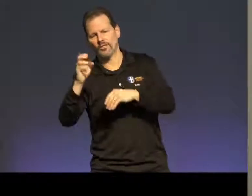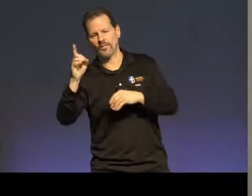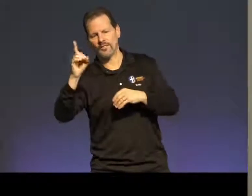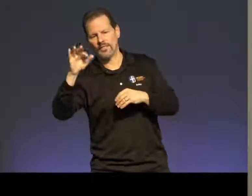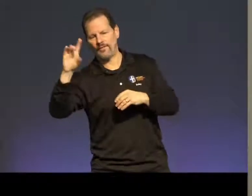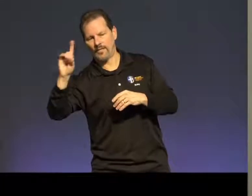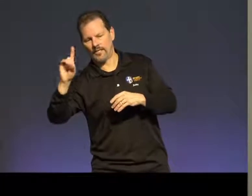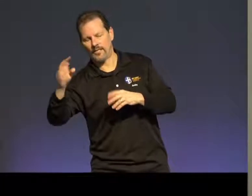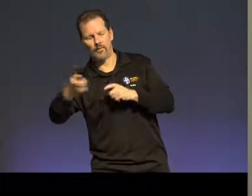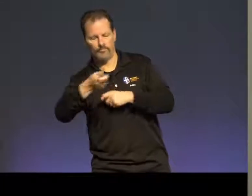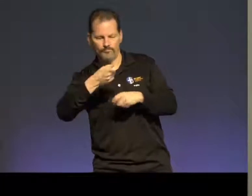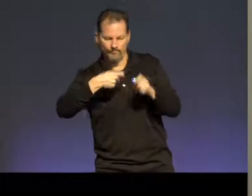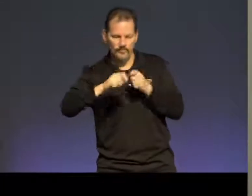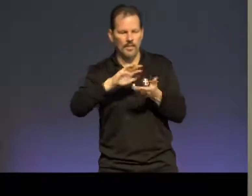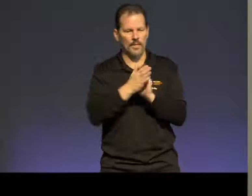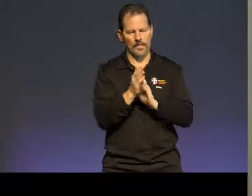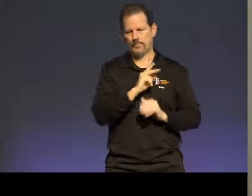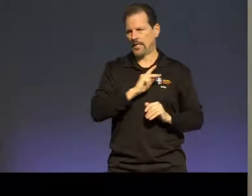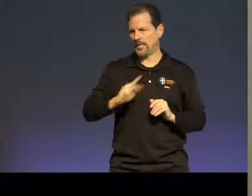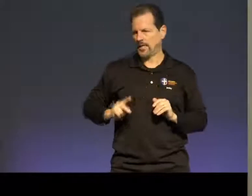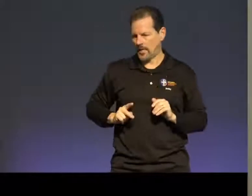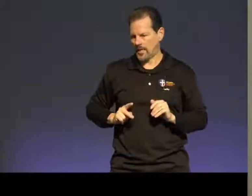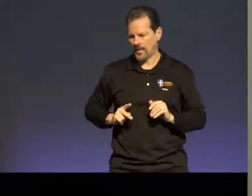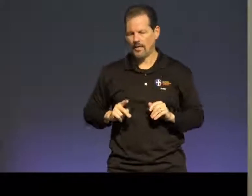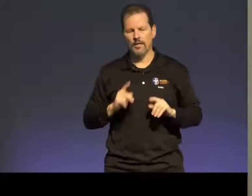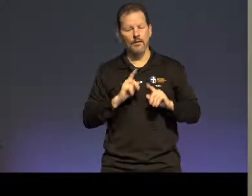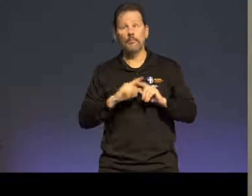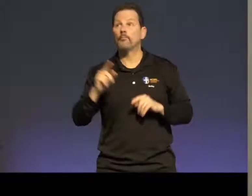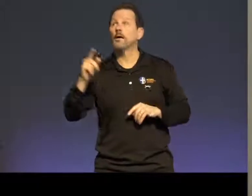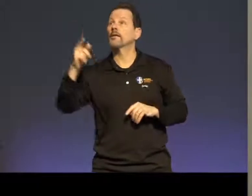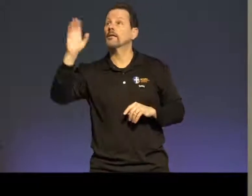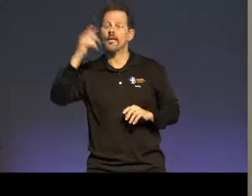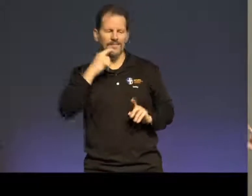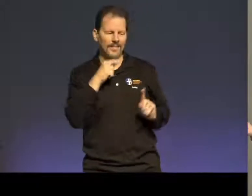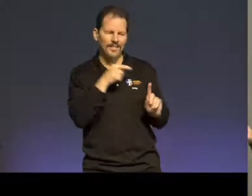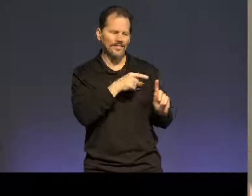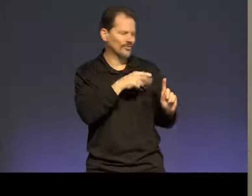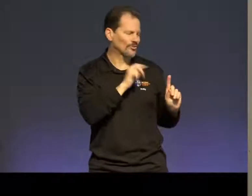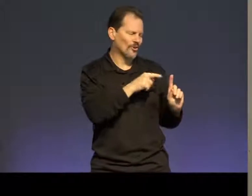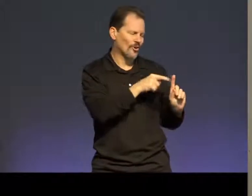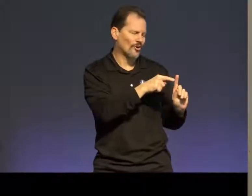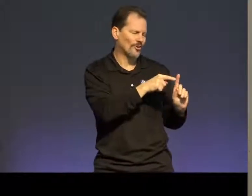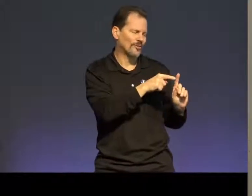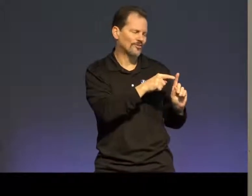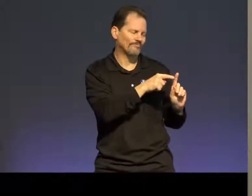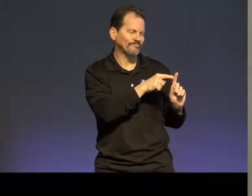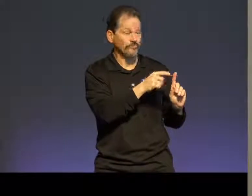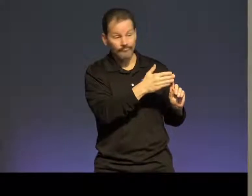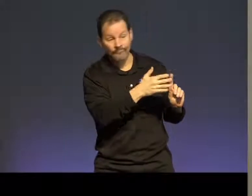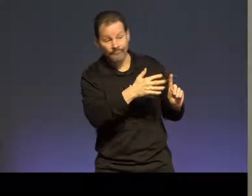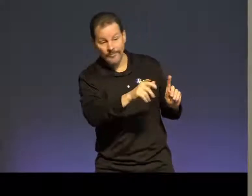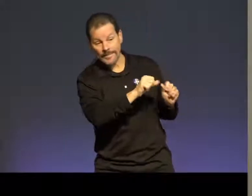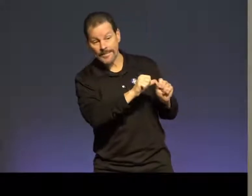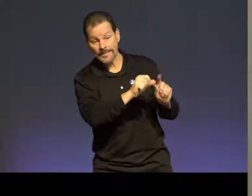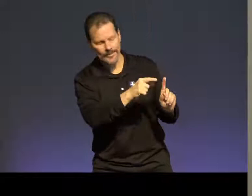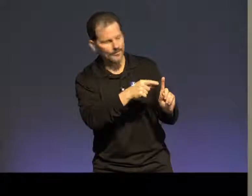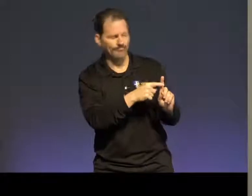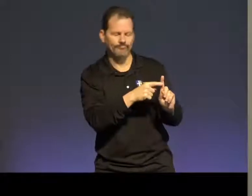had an established line that I wanted to work in your lineage, and it's not going to go forward because of what you did here.